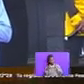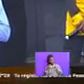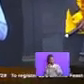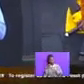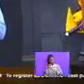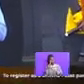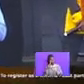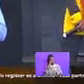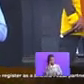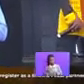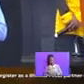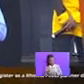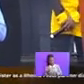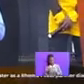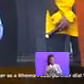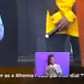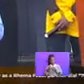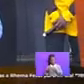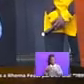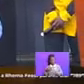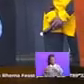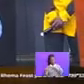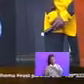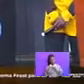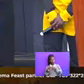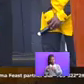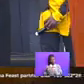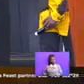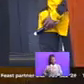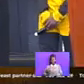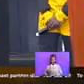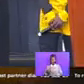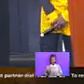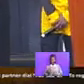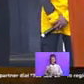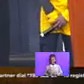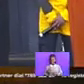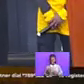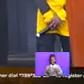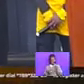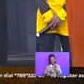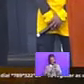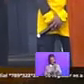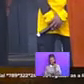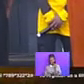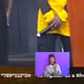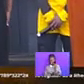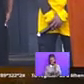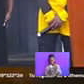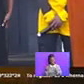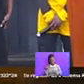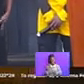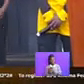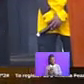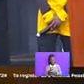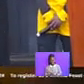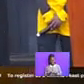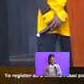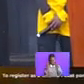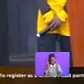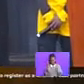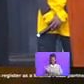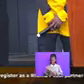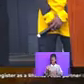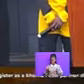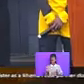David Juma I was ministering to a lady that was not able to be pregnant for many years many I don't even know if the lady